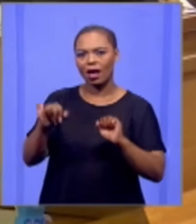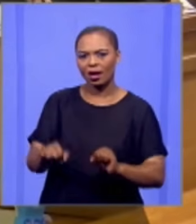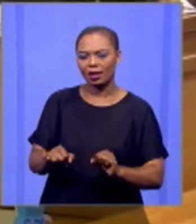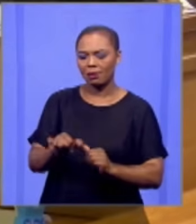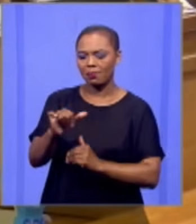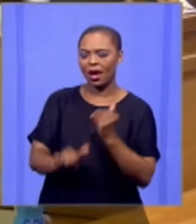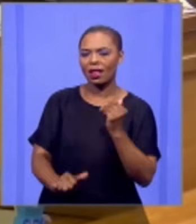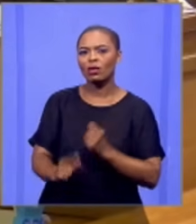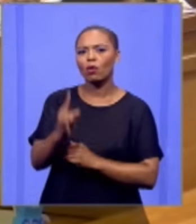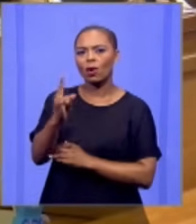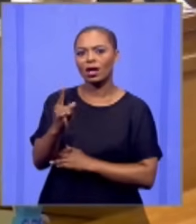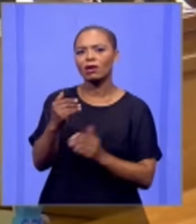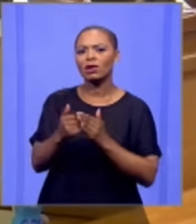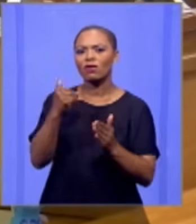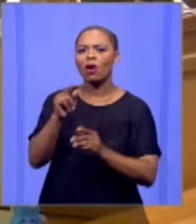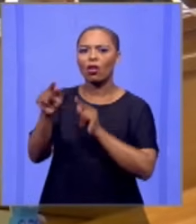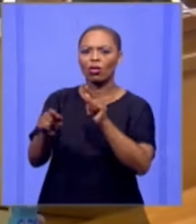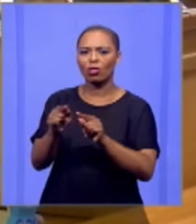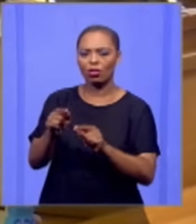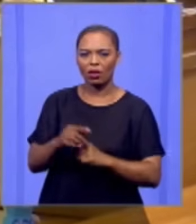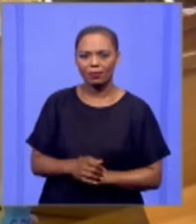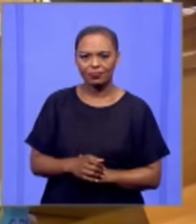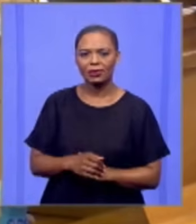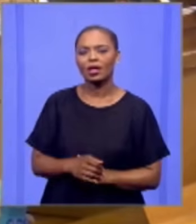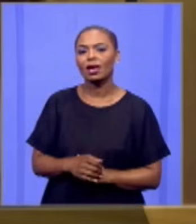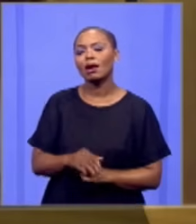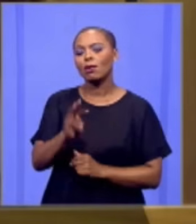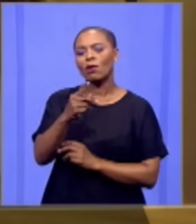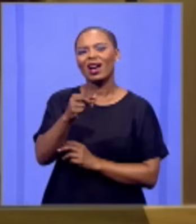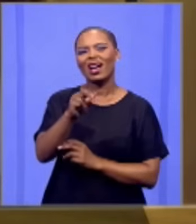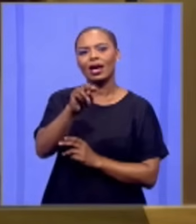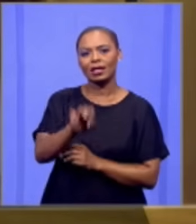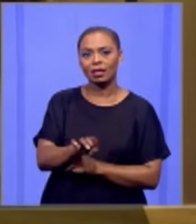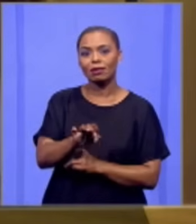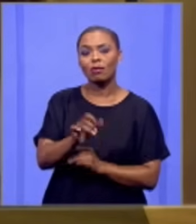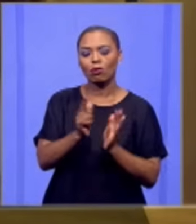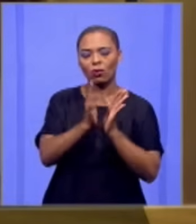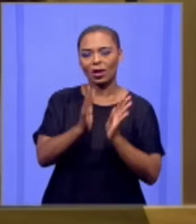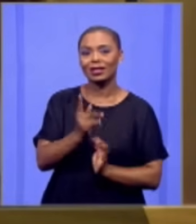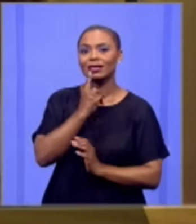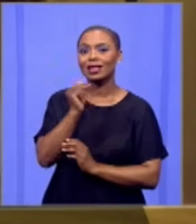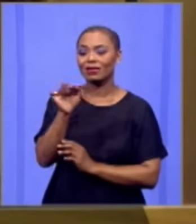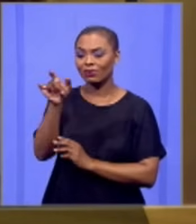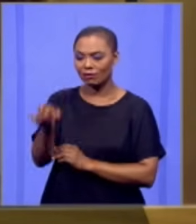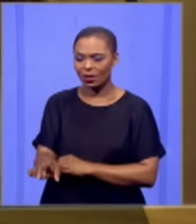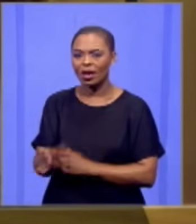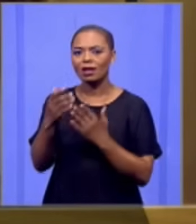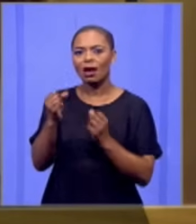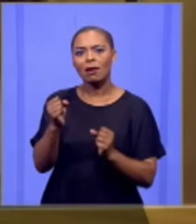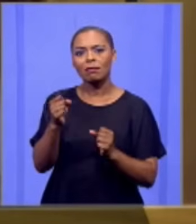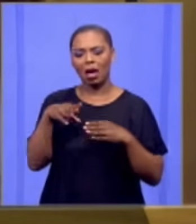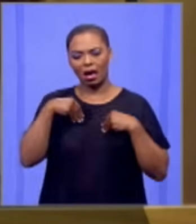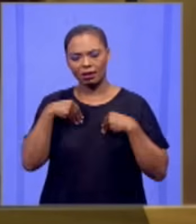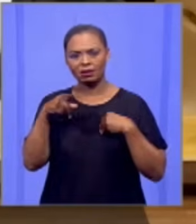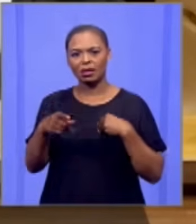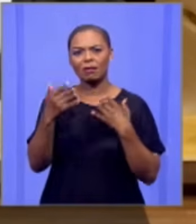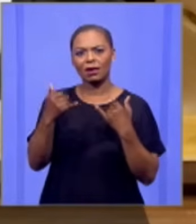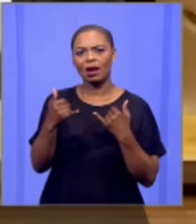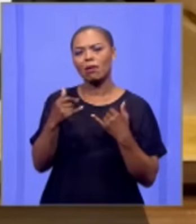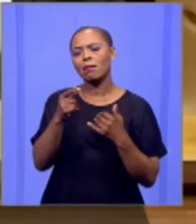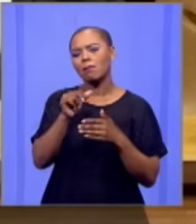kgwedi pele ga ge a latofatšwa. Mogane o gateletše gore ge Ntanzi a ipobola ka polao ya Meiwa matšatši